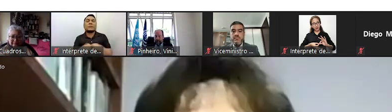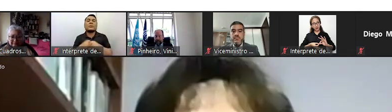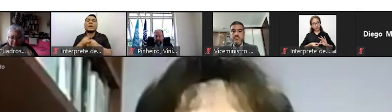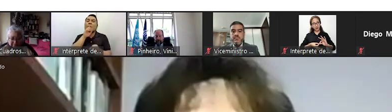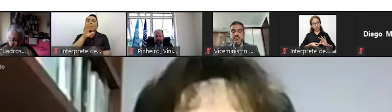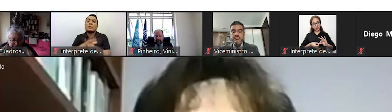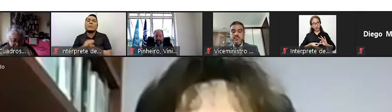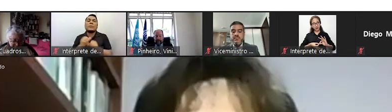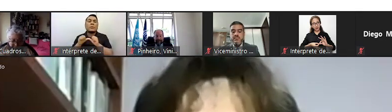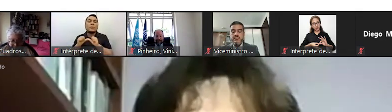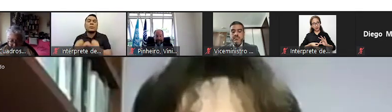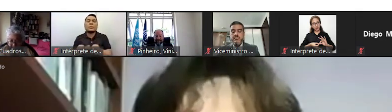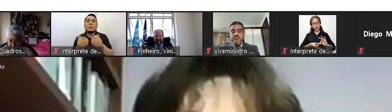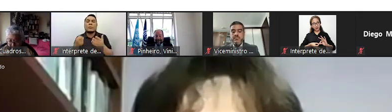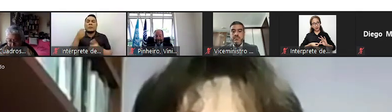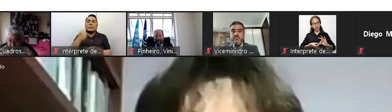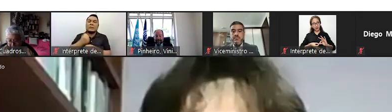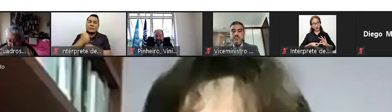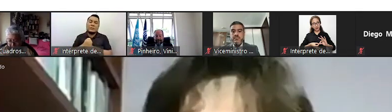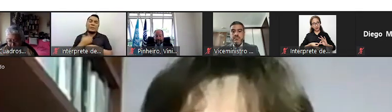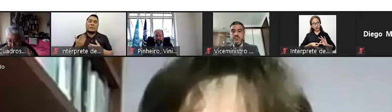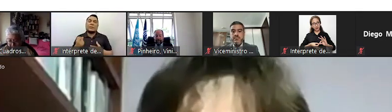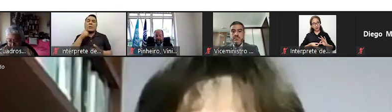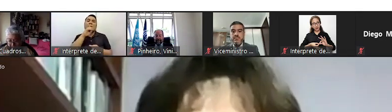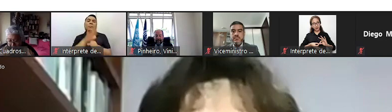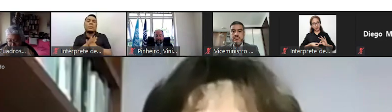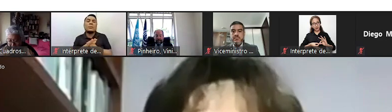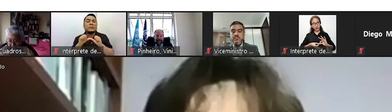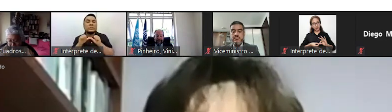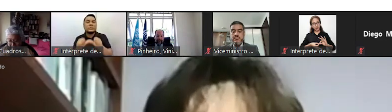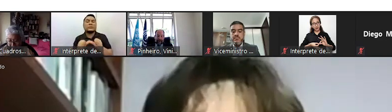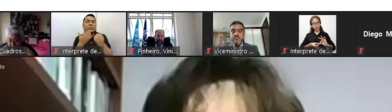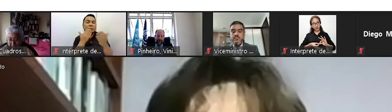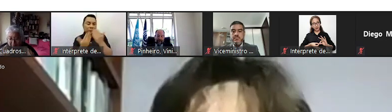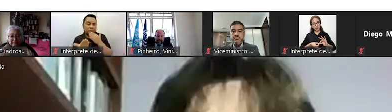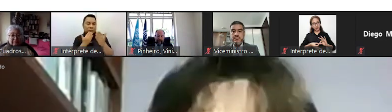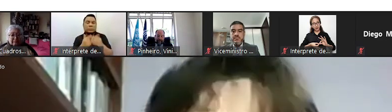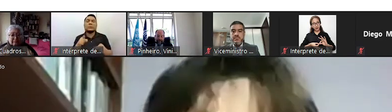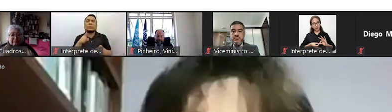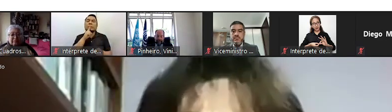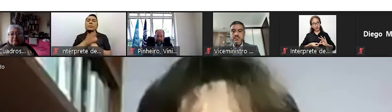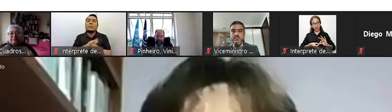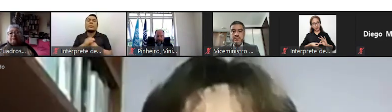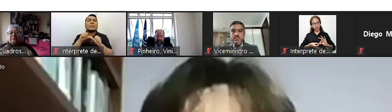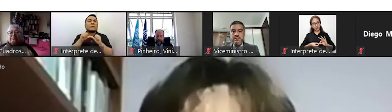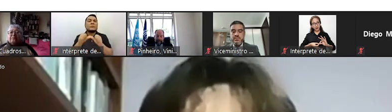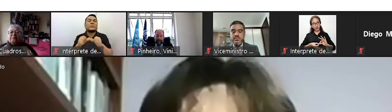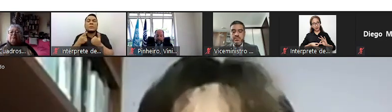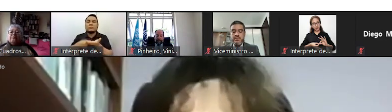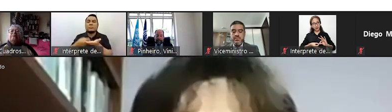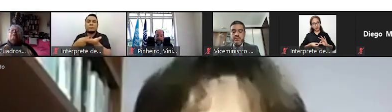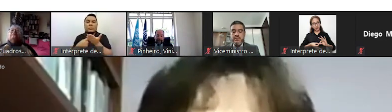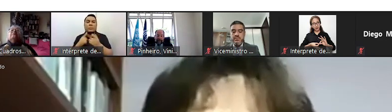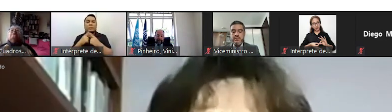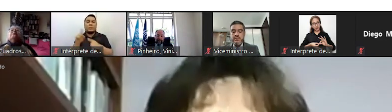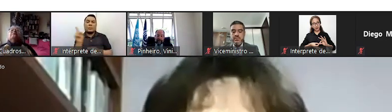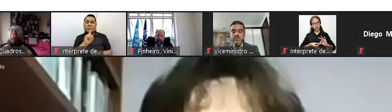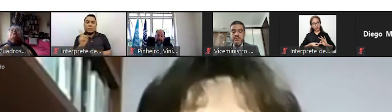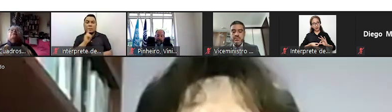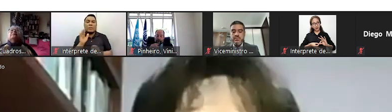salutation our thanks and the commitment to continue in working and to continue discussing to continue